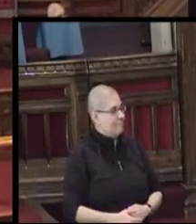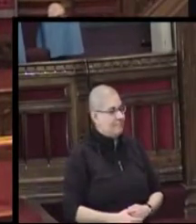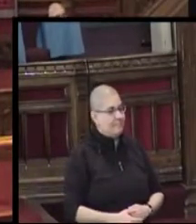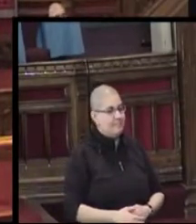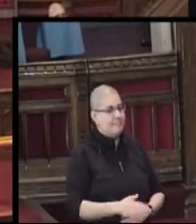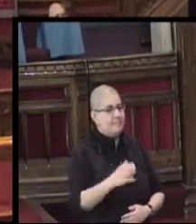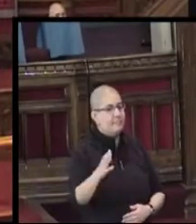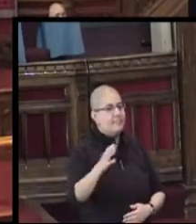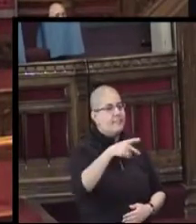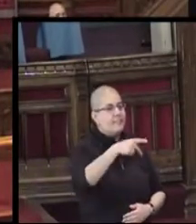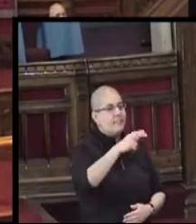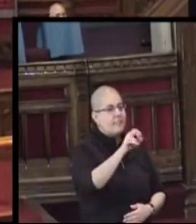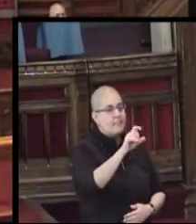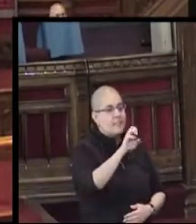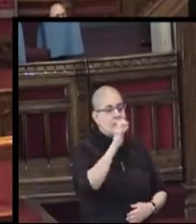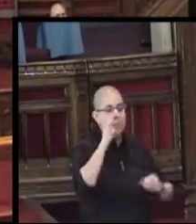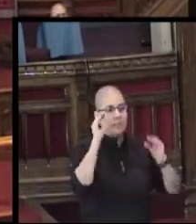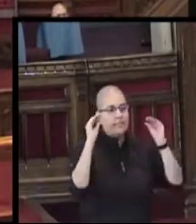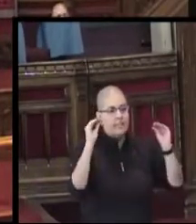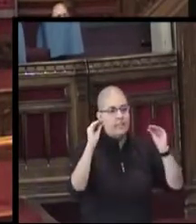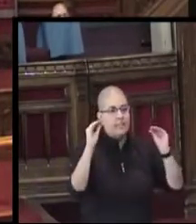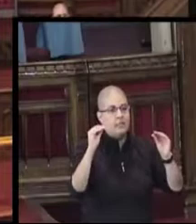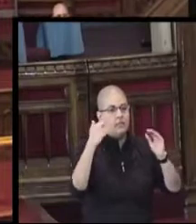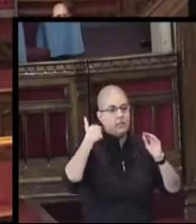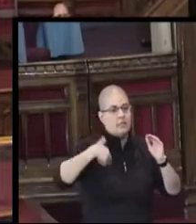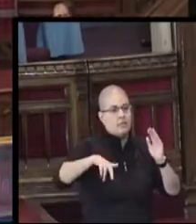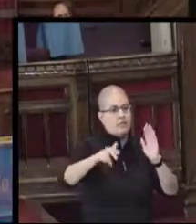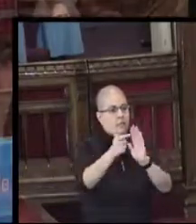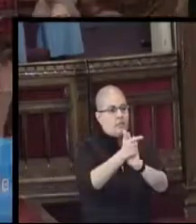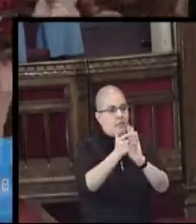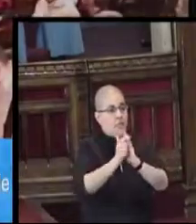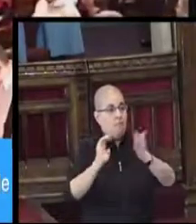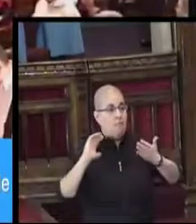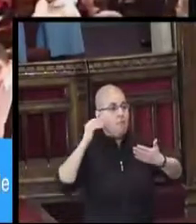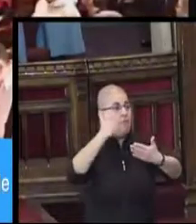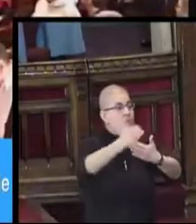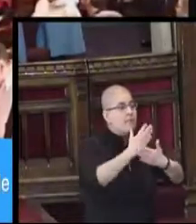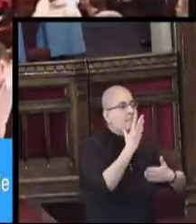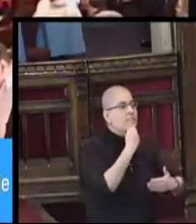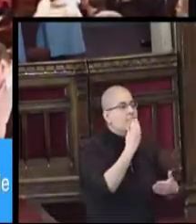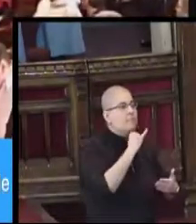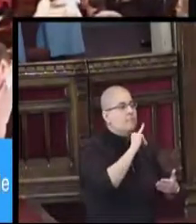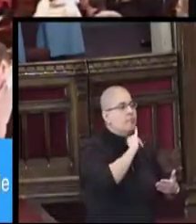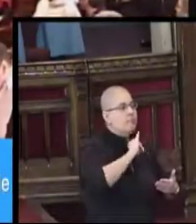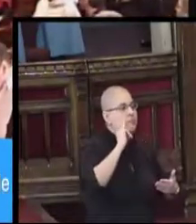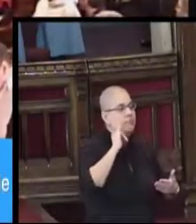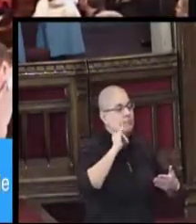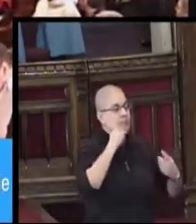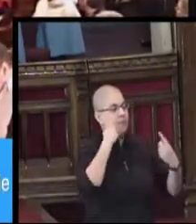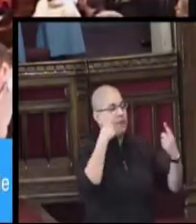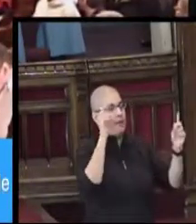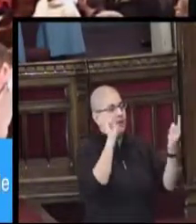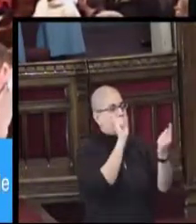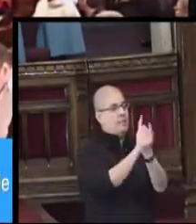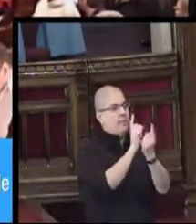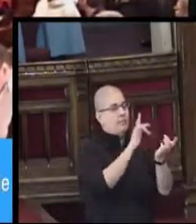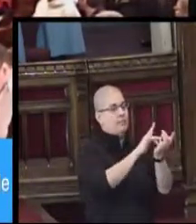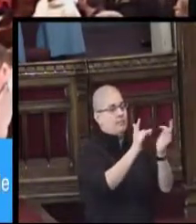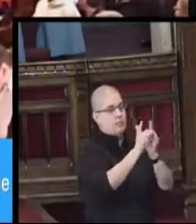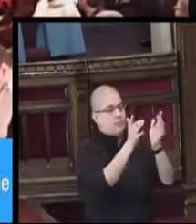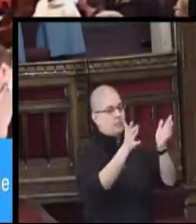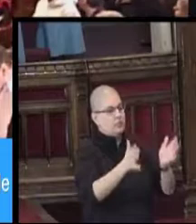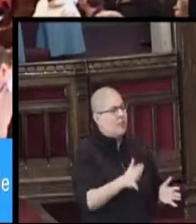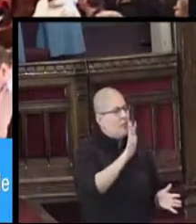Pharisees and teachers of religious law now arrived into Jerusalem to see Jesus. They asked him, "Why do